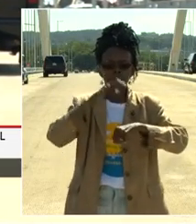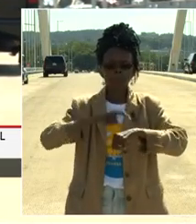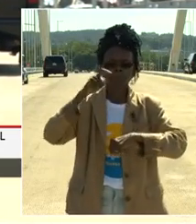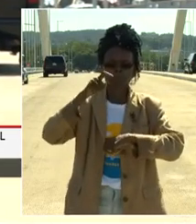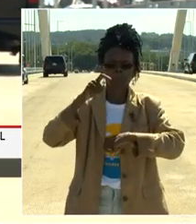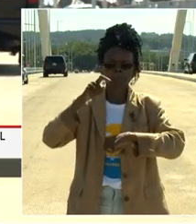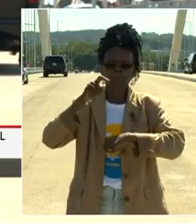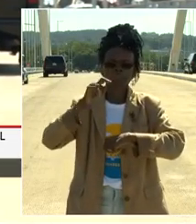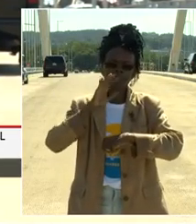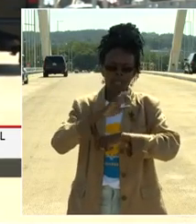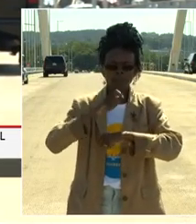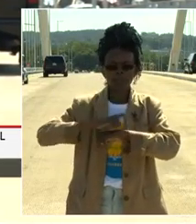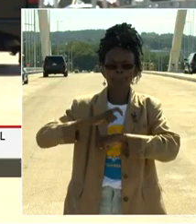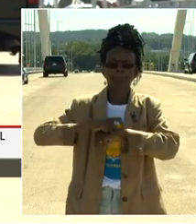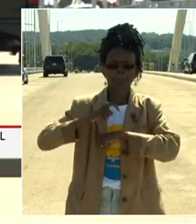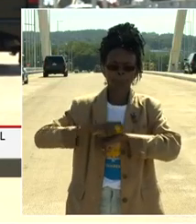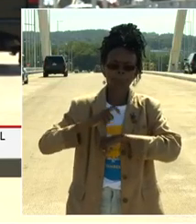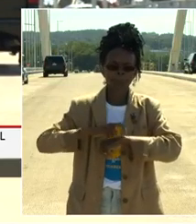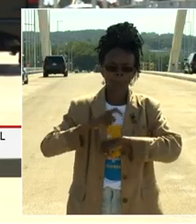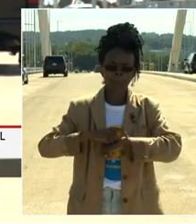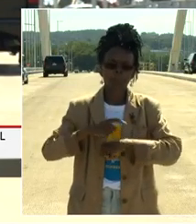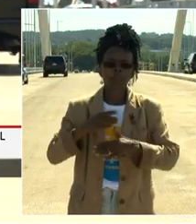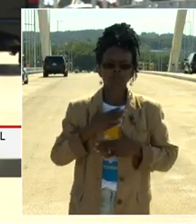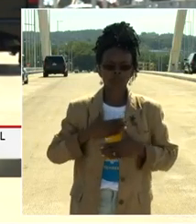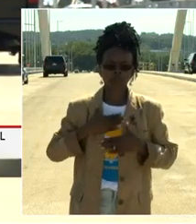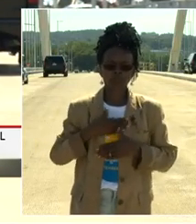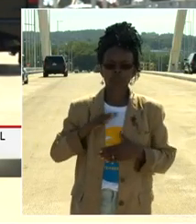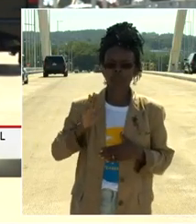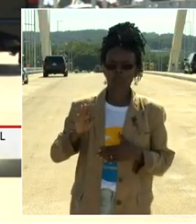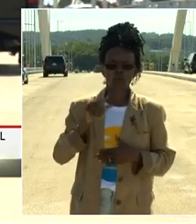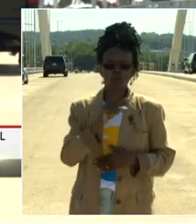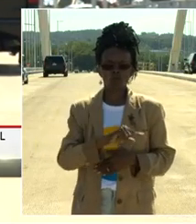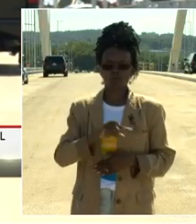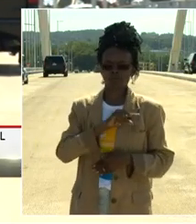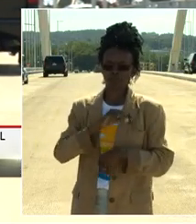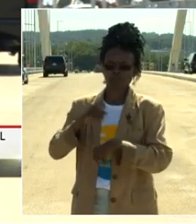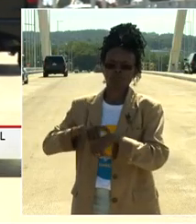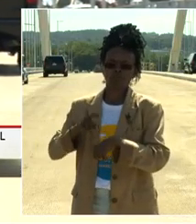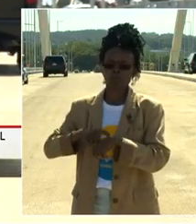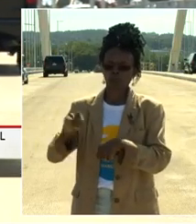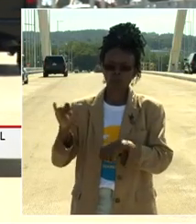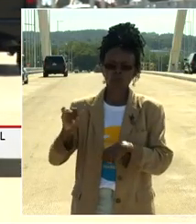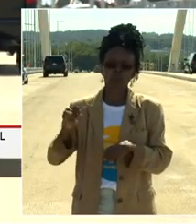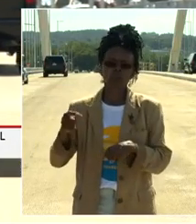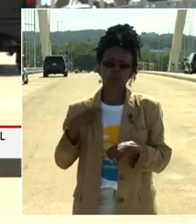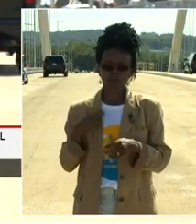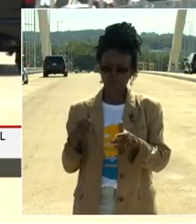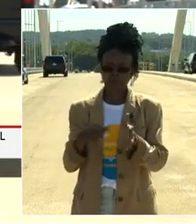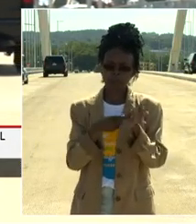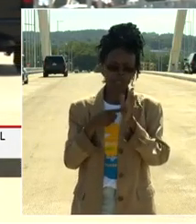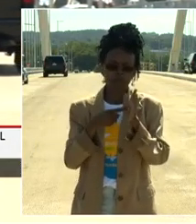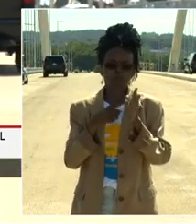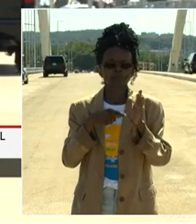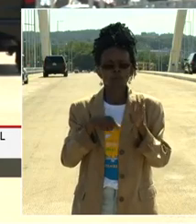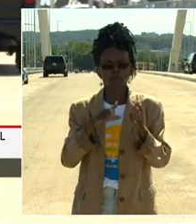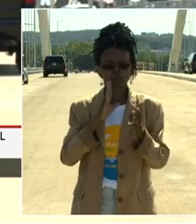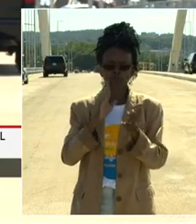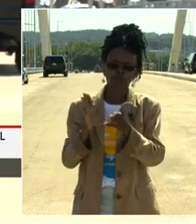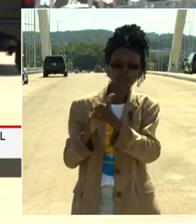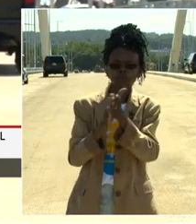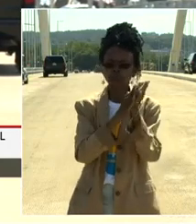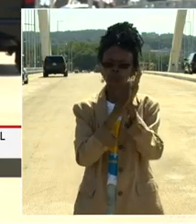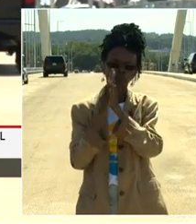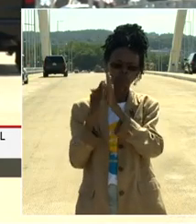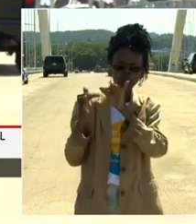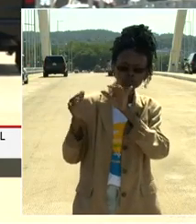that quality in others, so I think he would heartily commend the engineers and workers for their industry and share his own